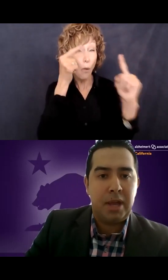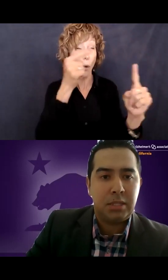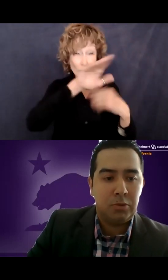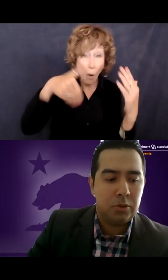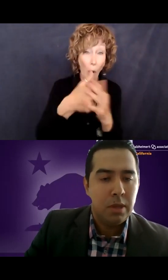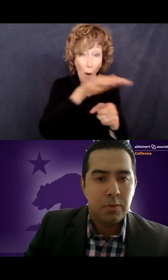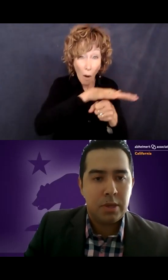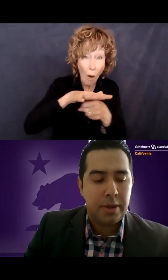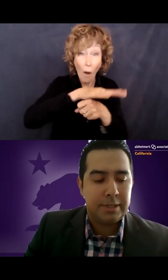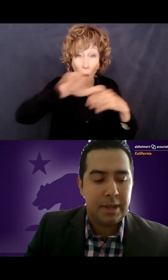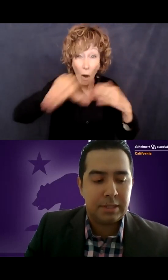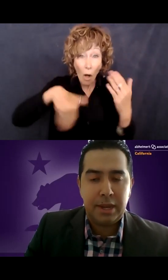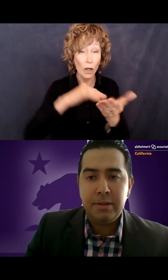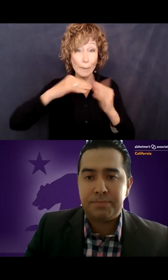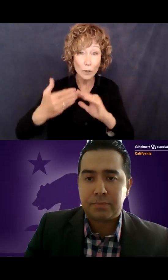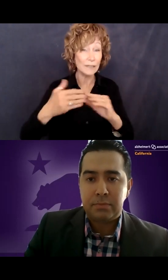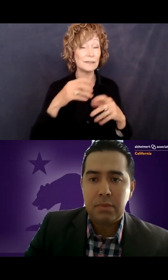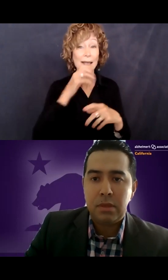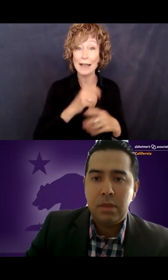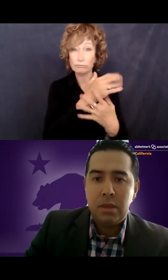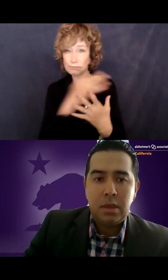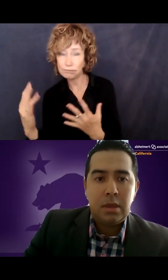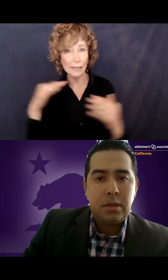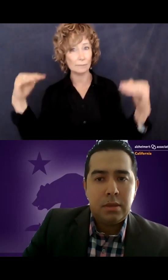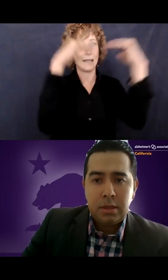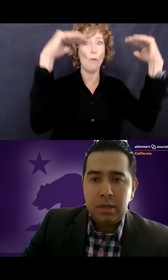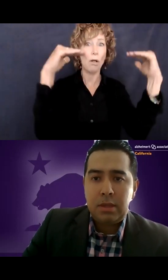soon as possible. So we can go ahead to the next slide.